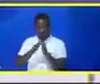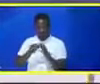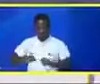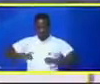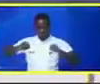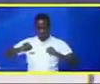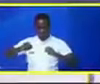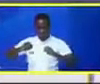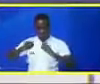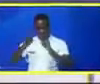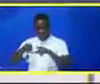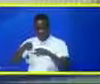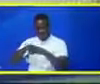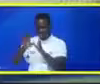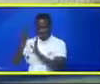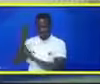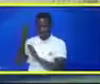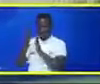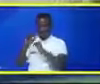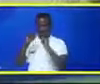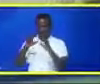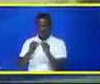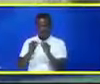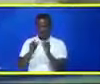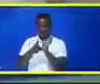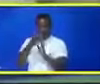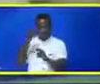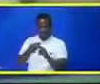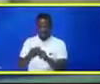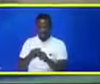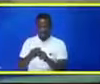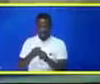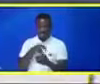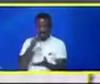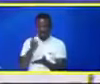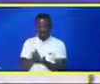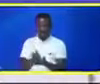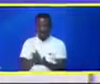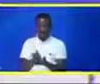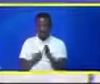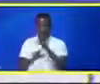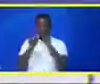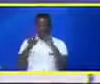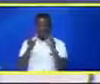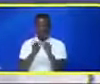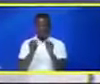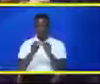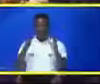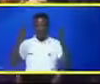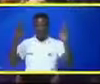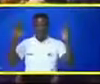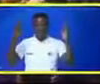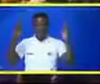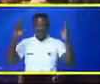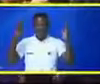his hand. May God bless you in Jesus' name. Give him a big God bless you.